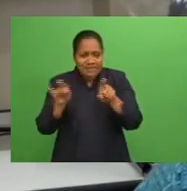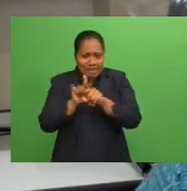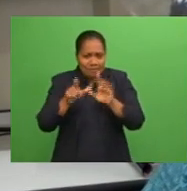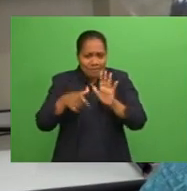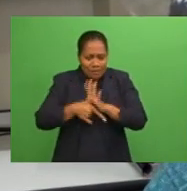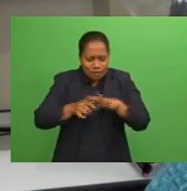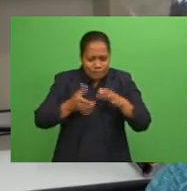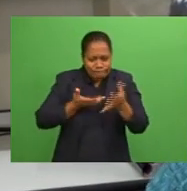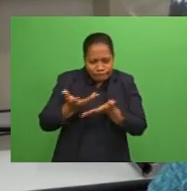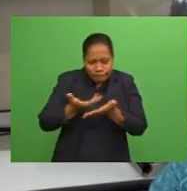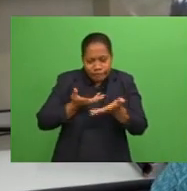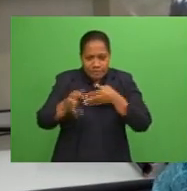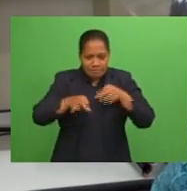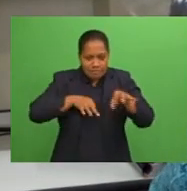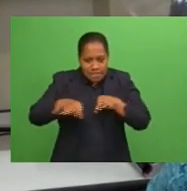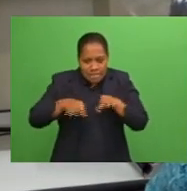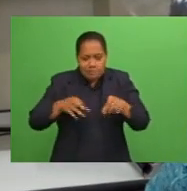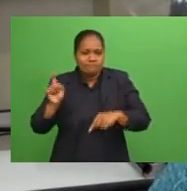plans, what we need to do,